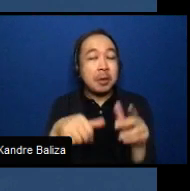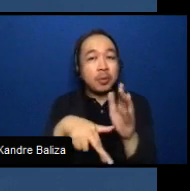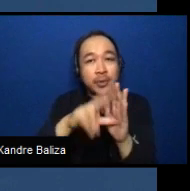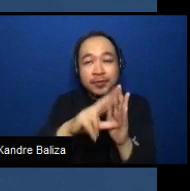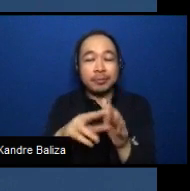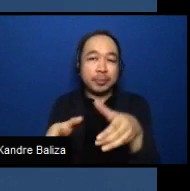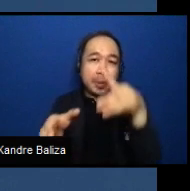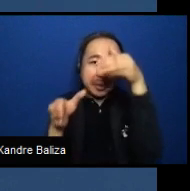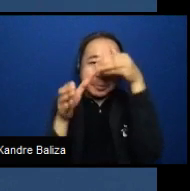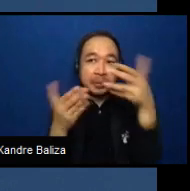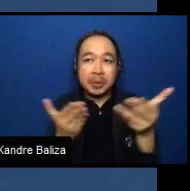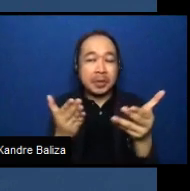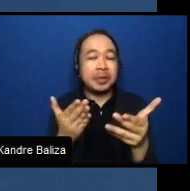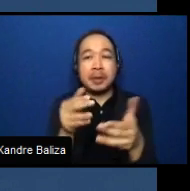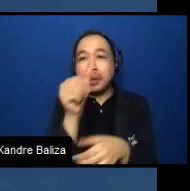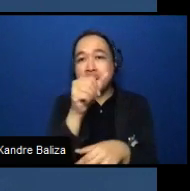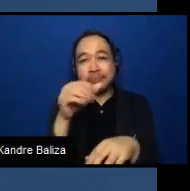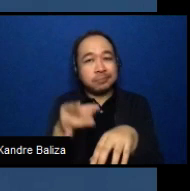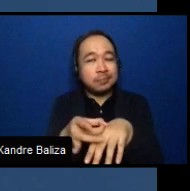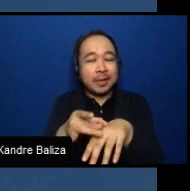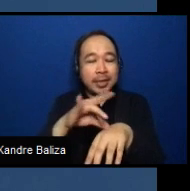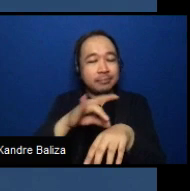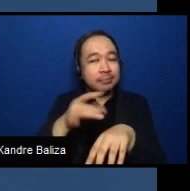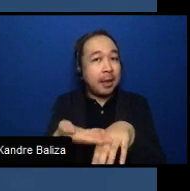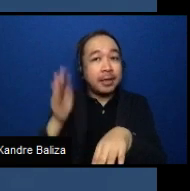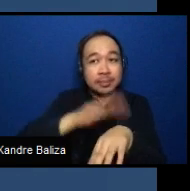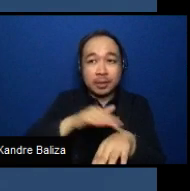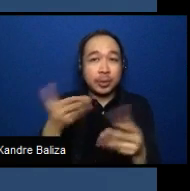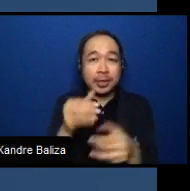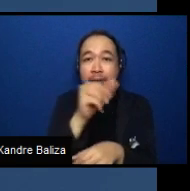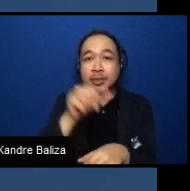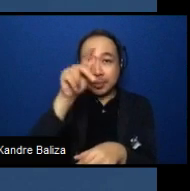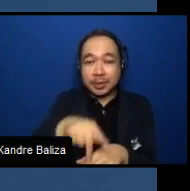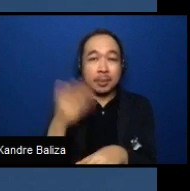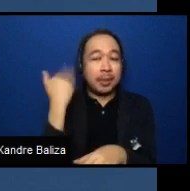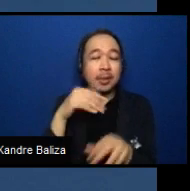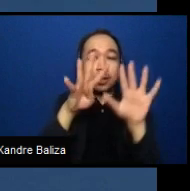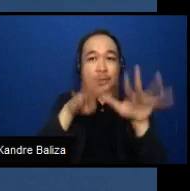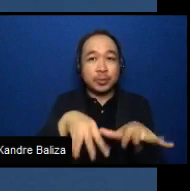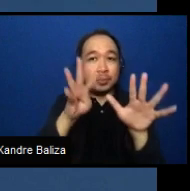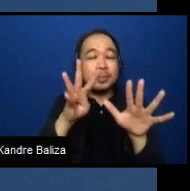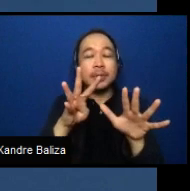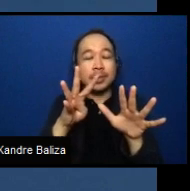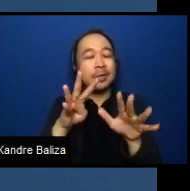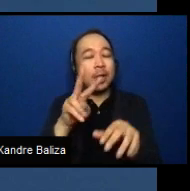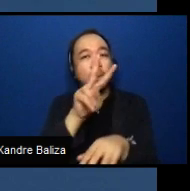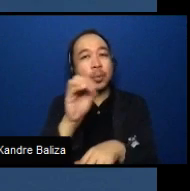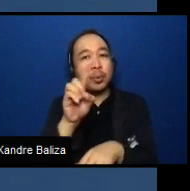the Pacific at an expert group meeting in September 2019. The Commission, at